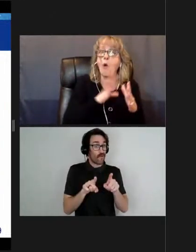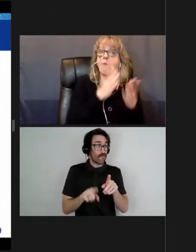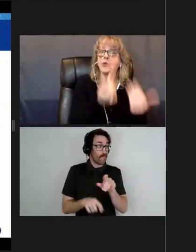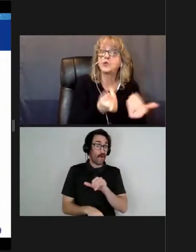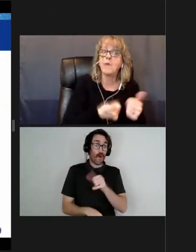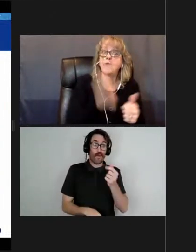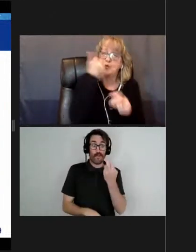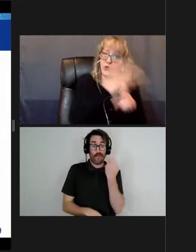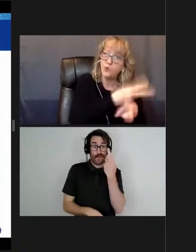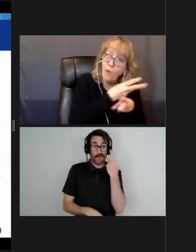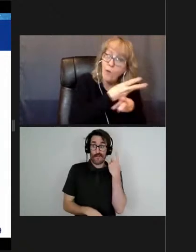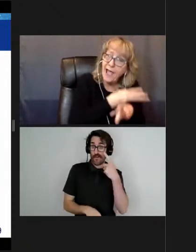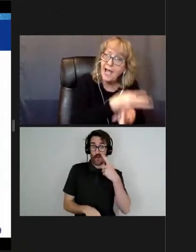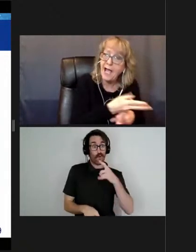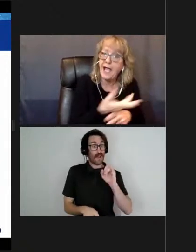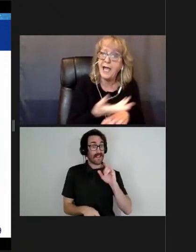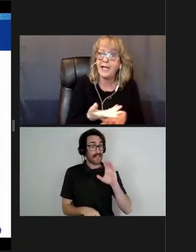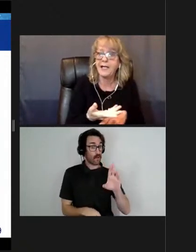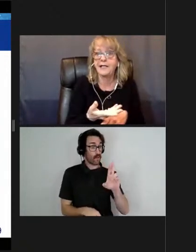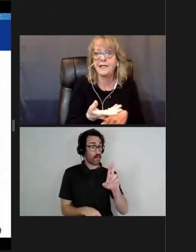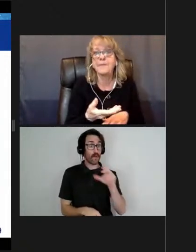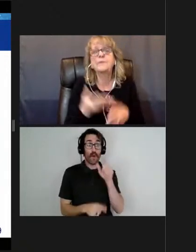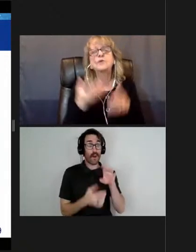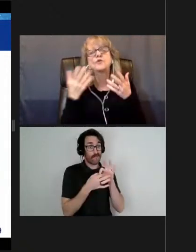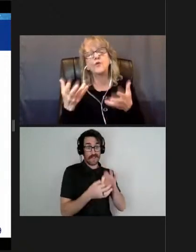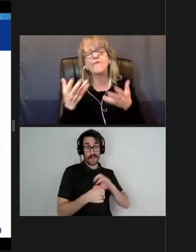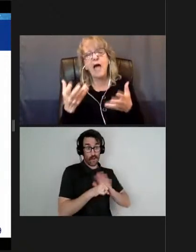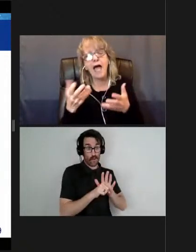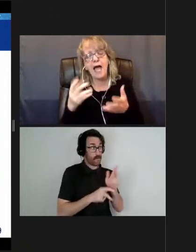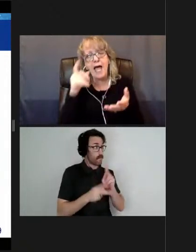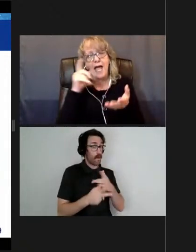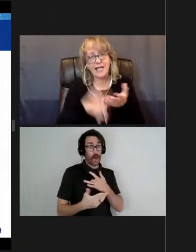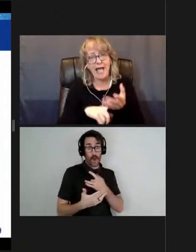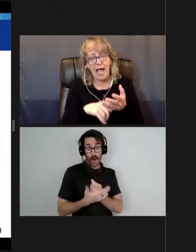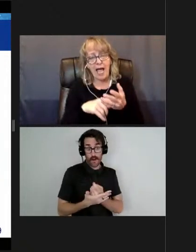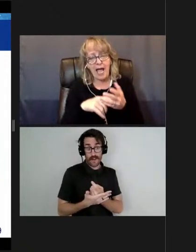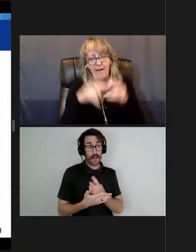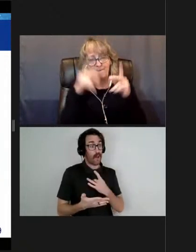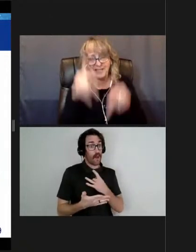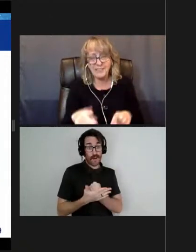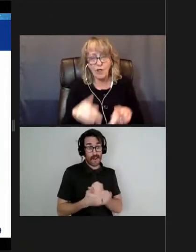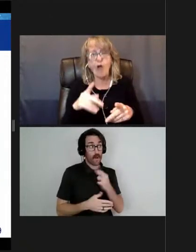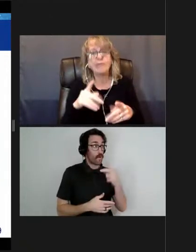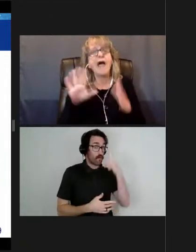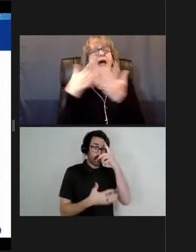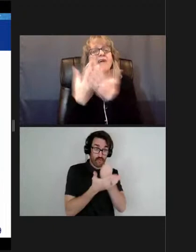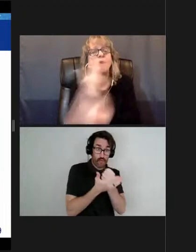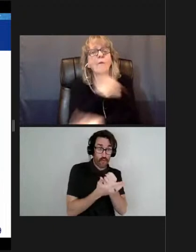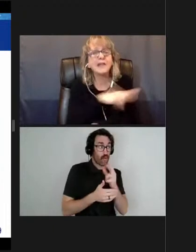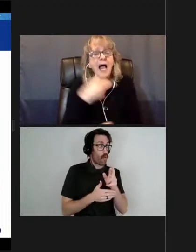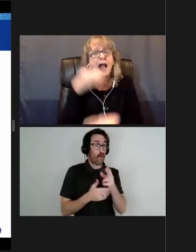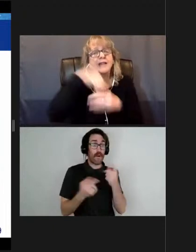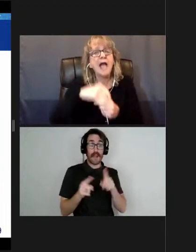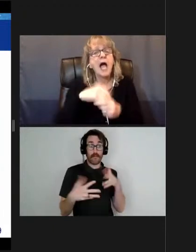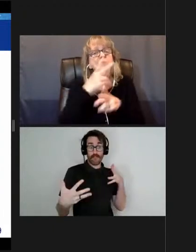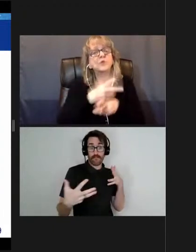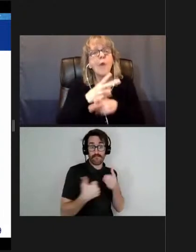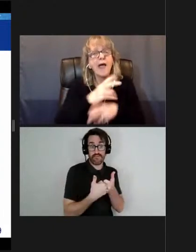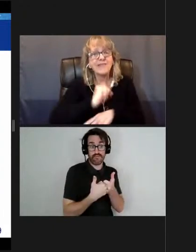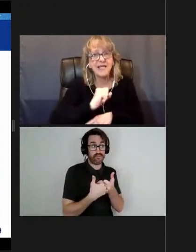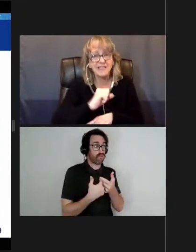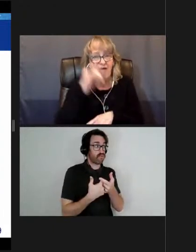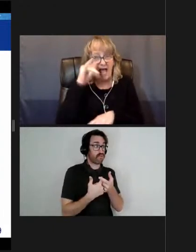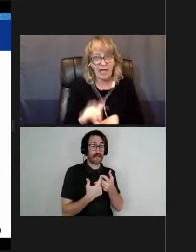care that are not COVID related. People with heart attacks, people with strokes, people who've been injured in trauma